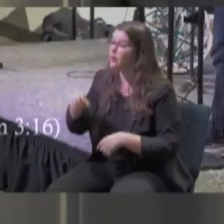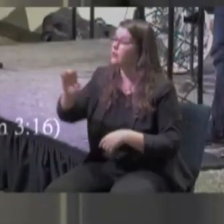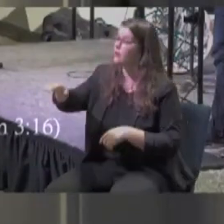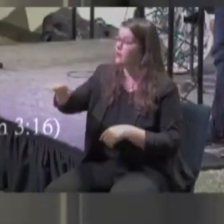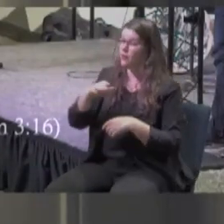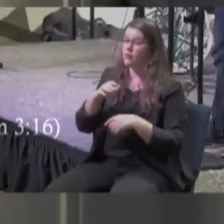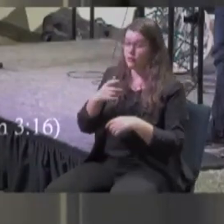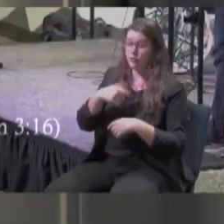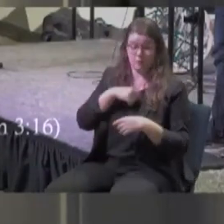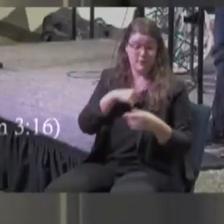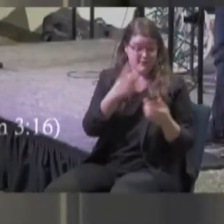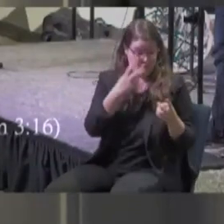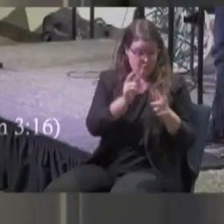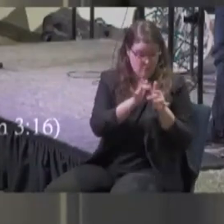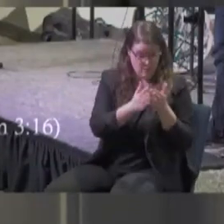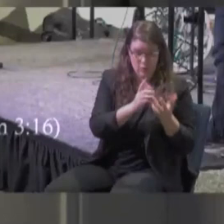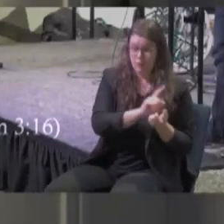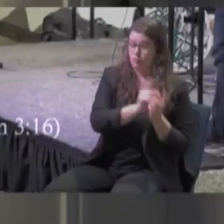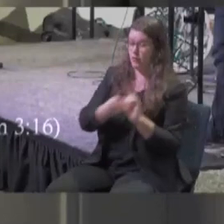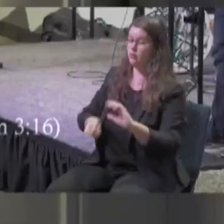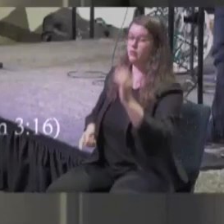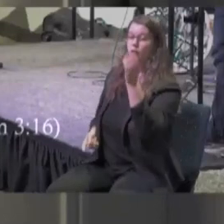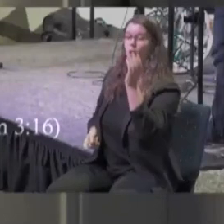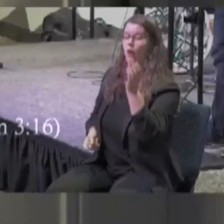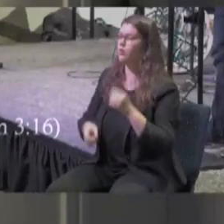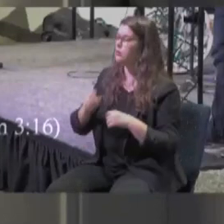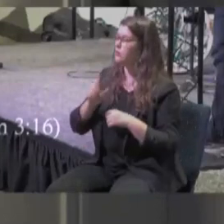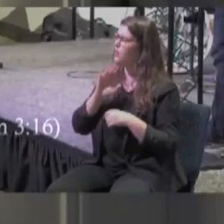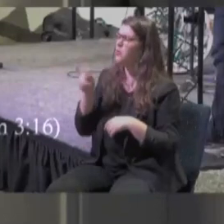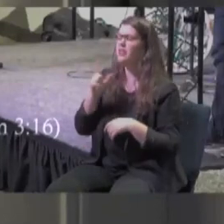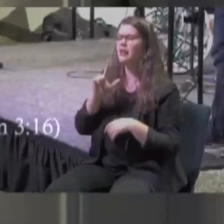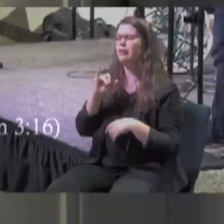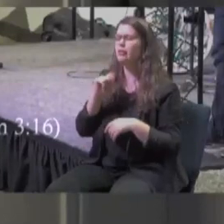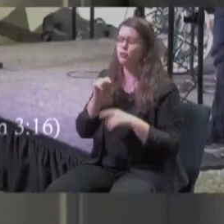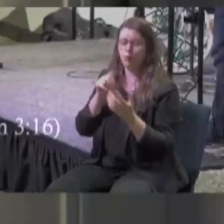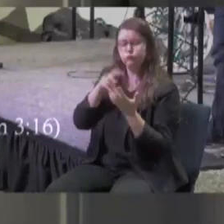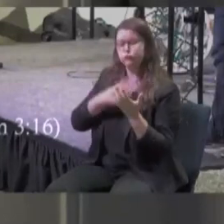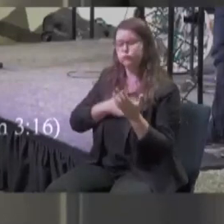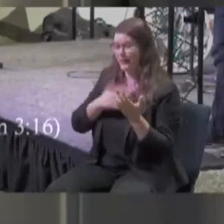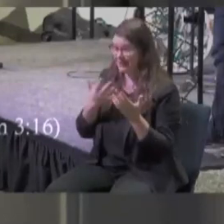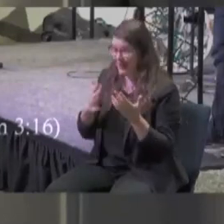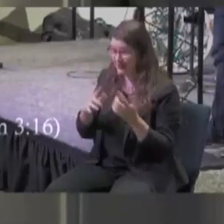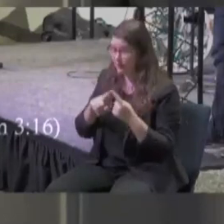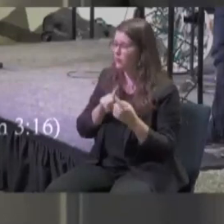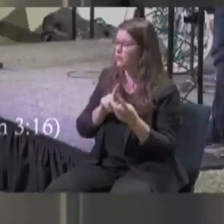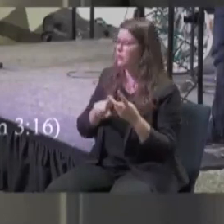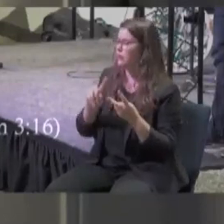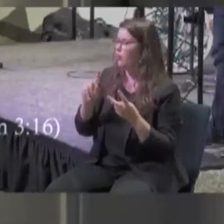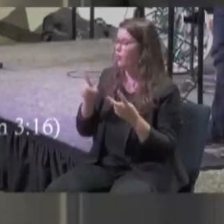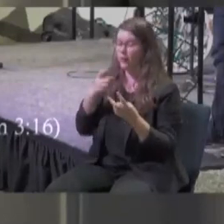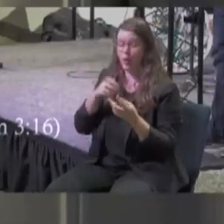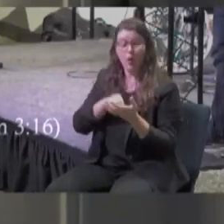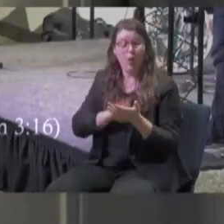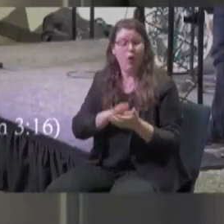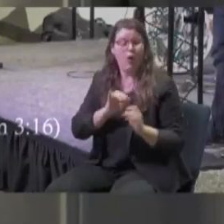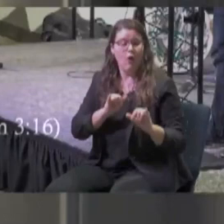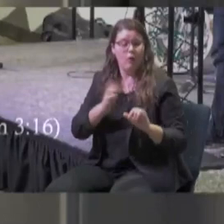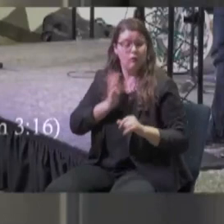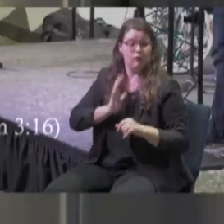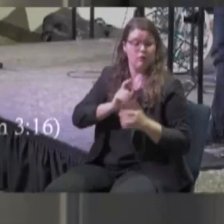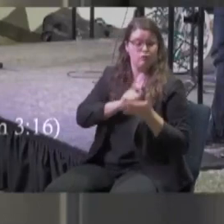products, historic documents, or literary masterpieces, as is the case of most of the object of translation